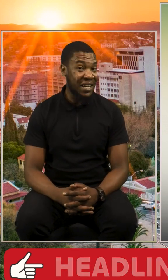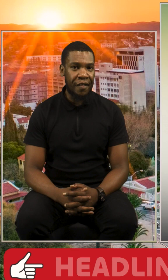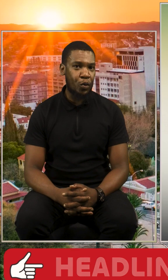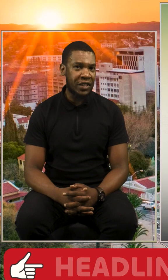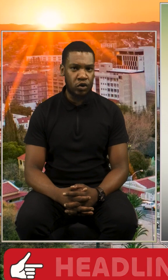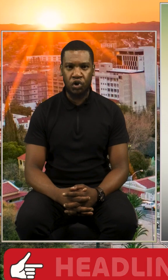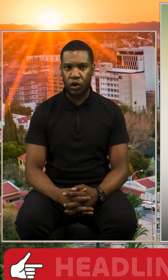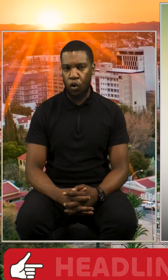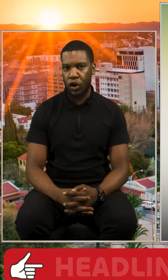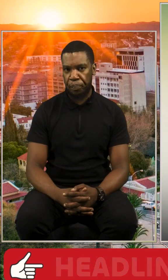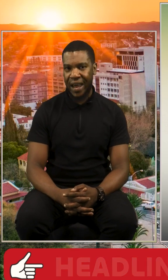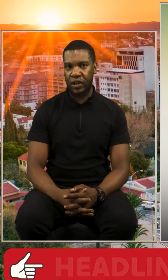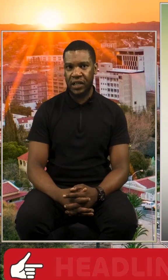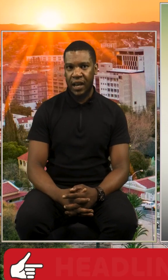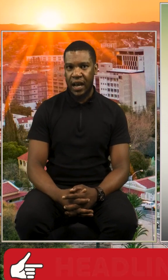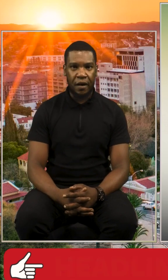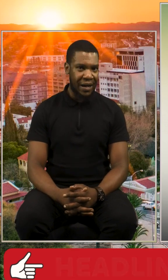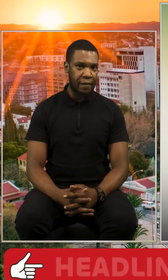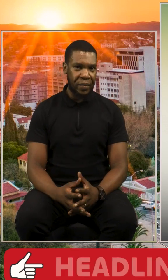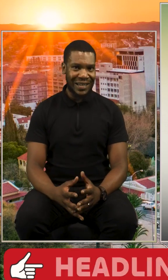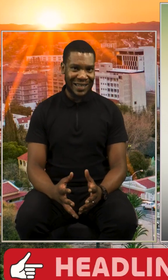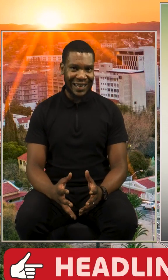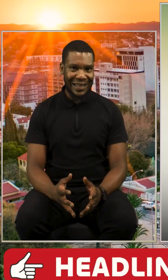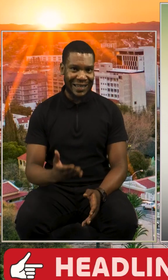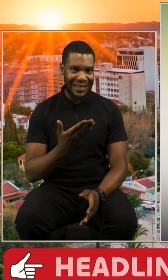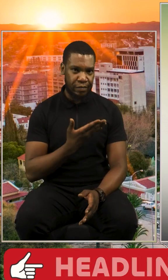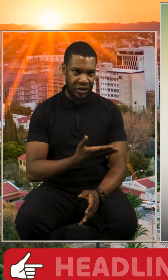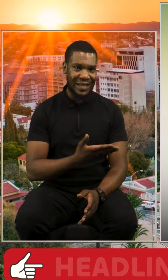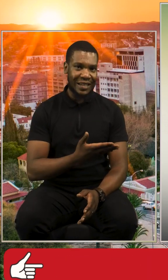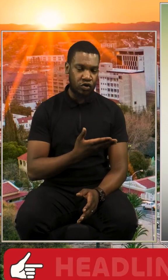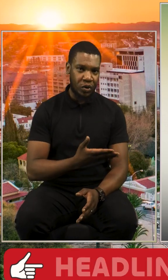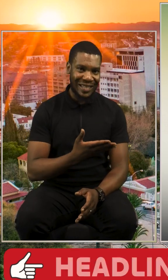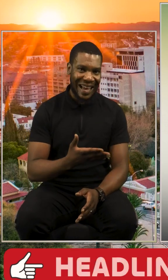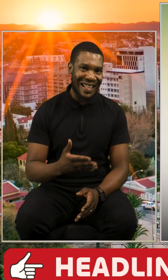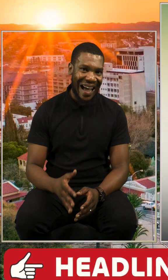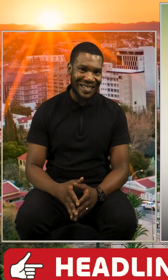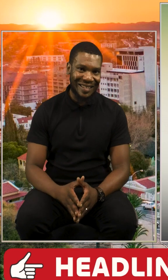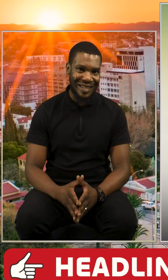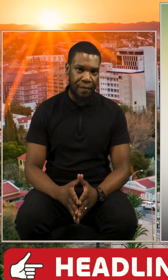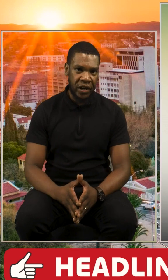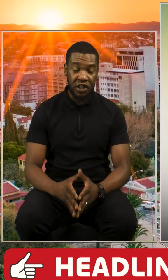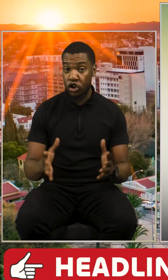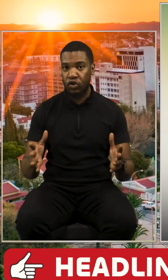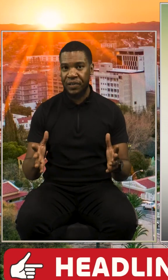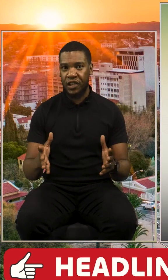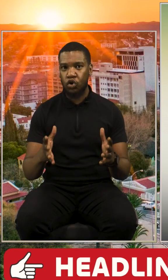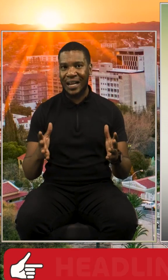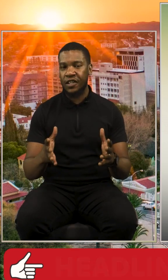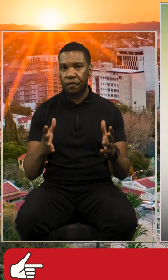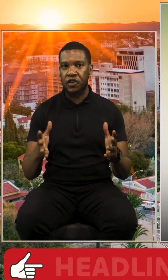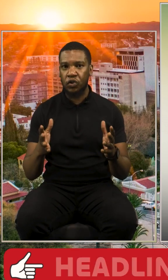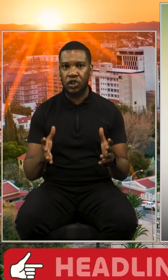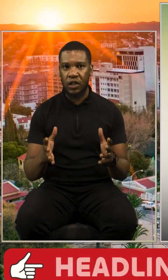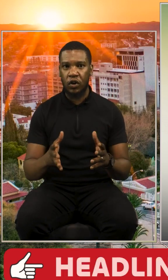from an otherwise socially awkward parent, Ayebare made it clear that Sebutinde's rulings at the ICJ did not represent